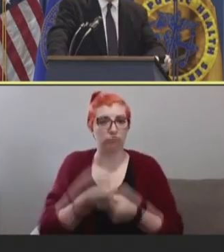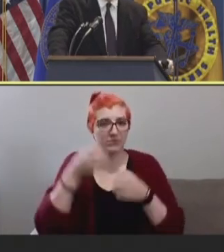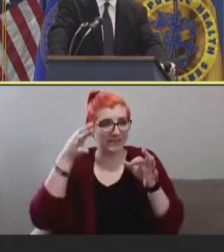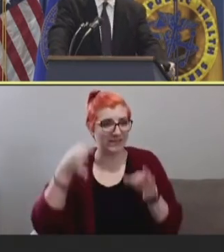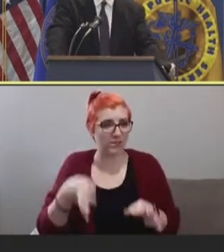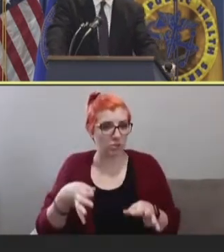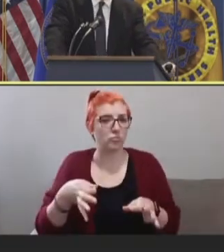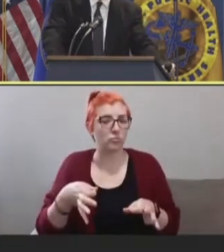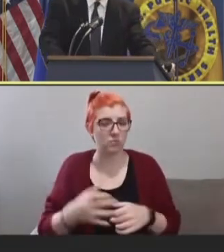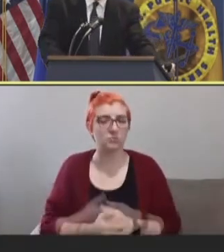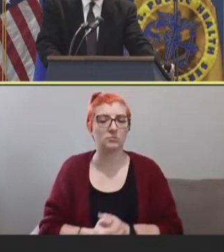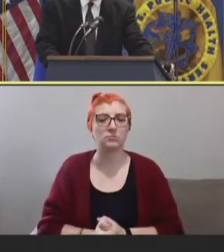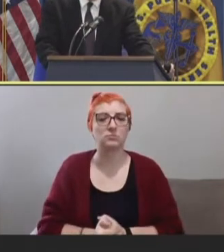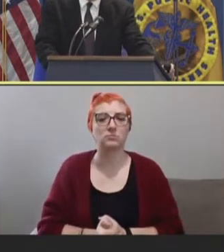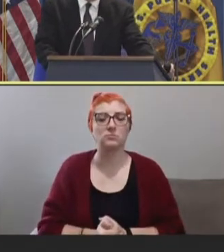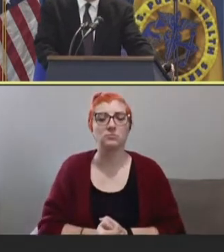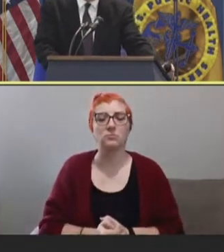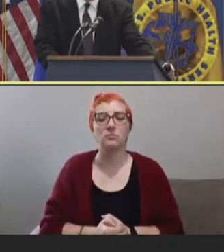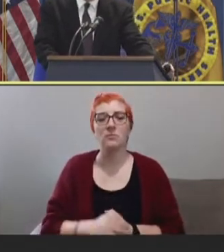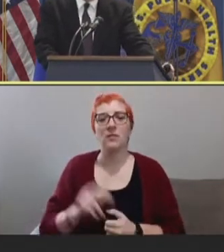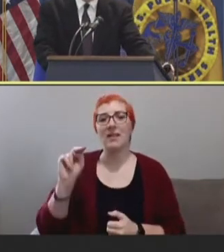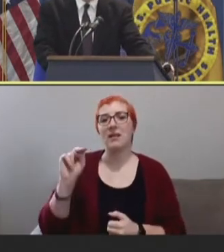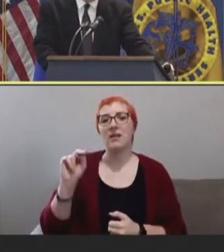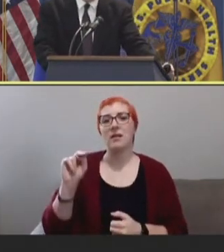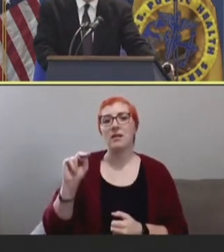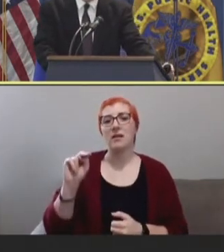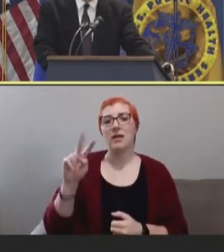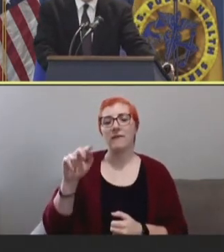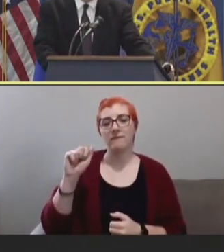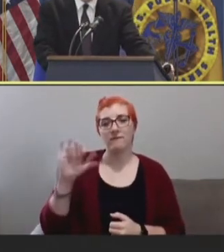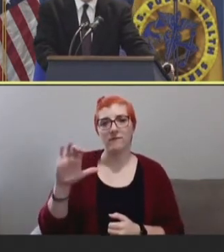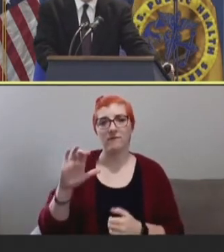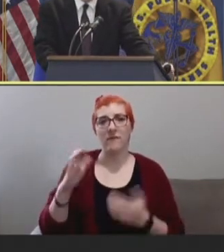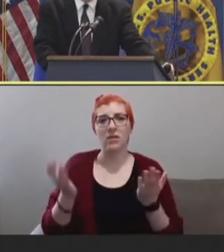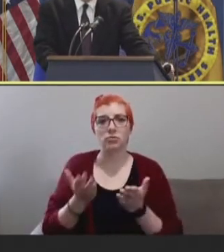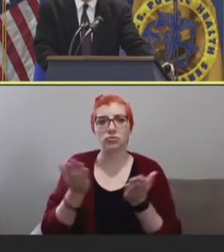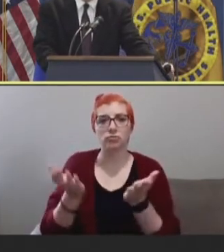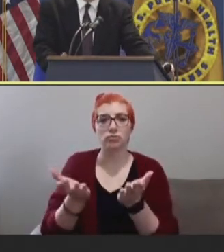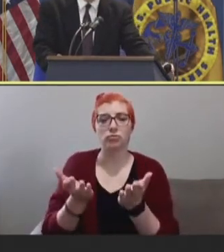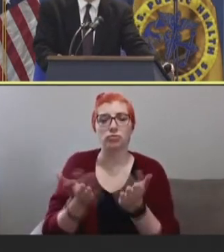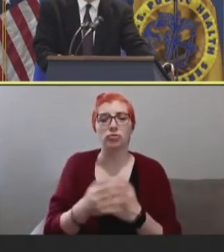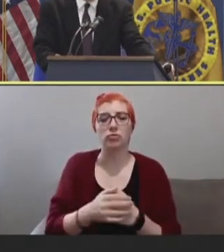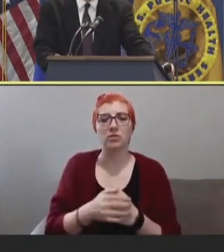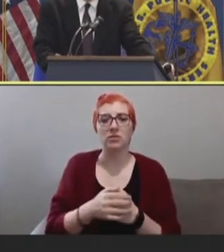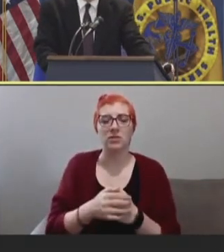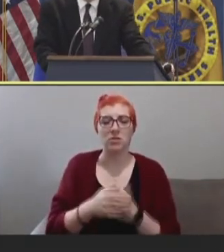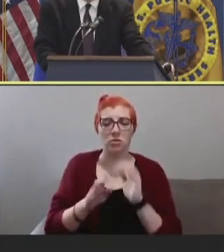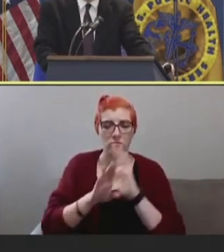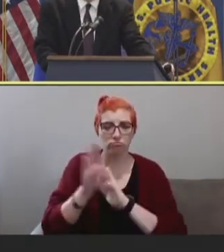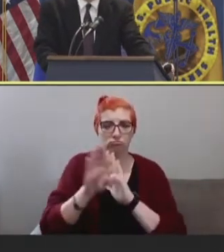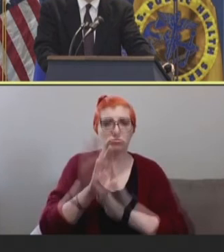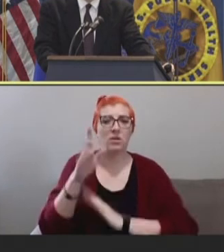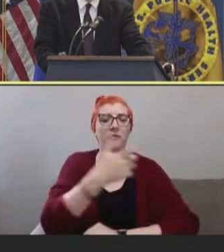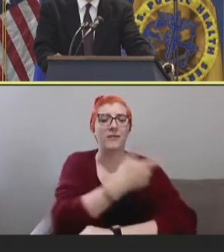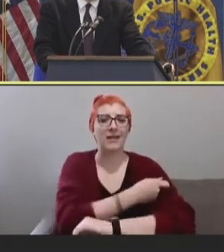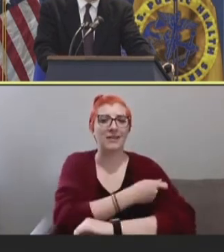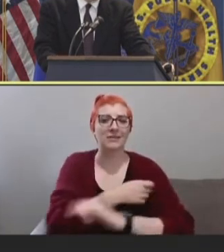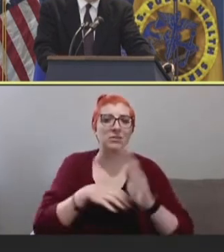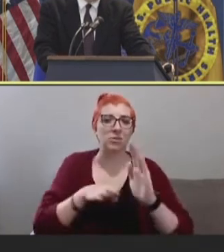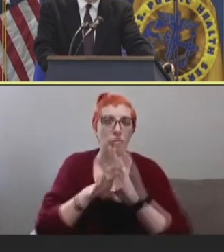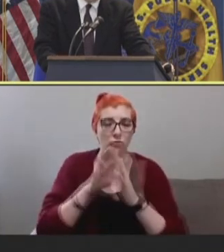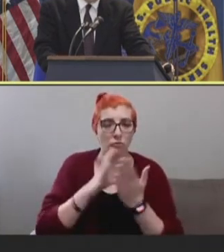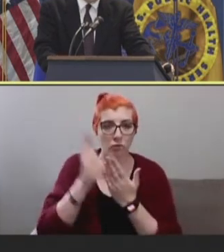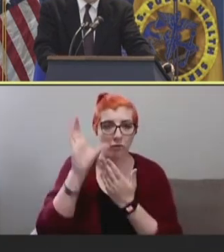NVAC previously did recommend the development of age-appropriate curricula to improve knowledge about vaccines and